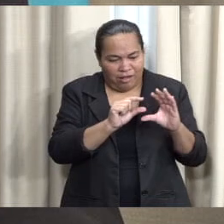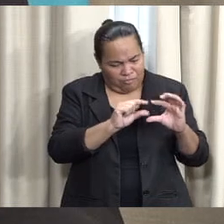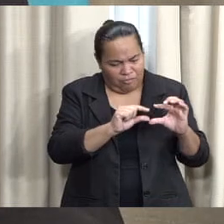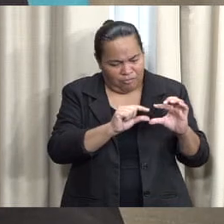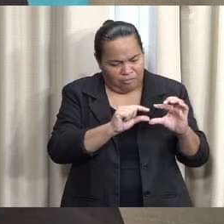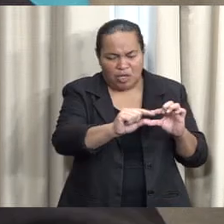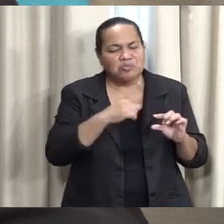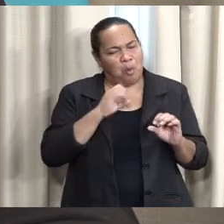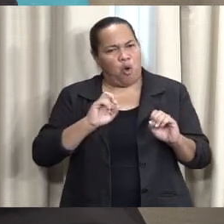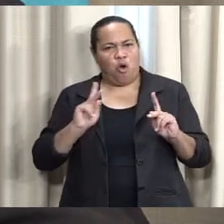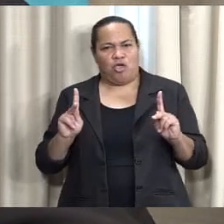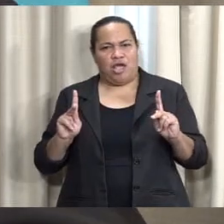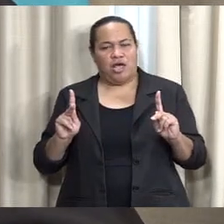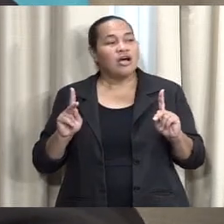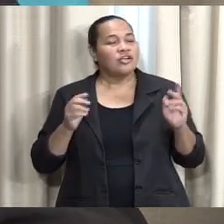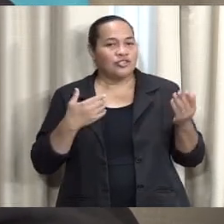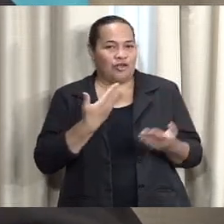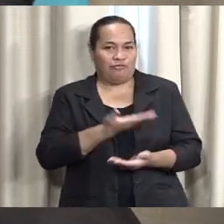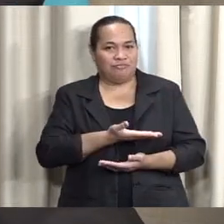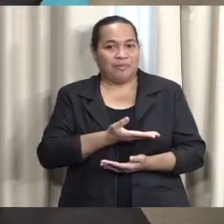okay. And his job hangs on that assurance.